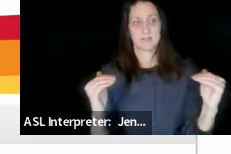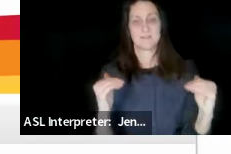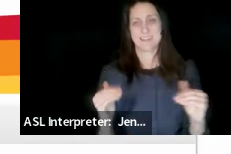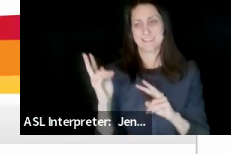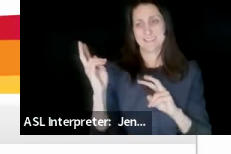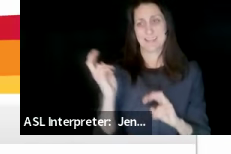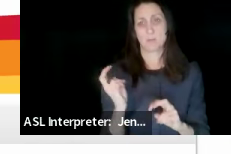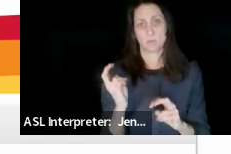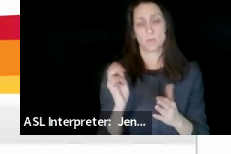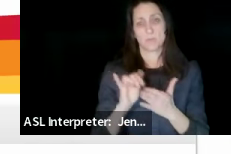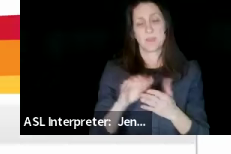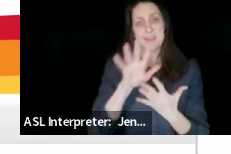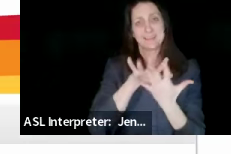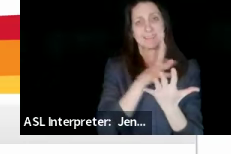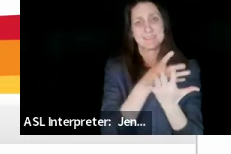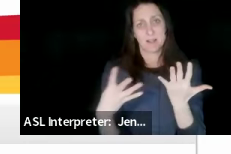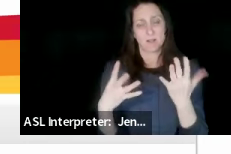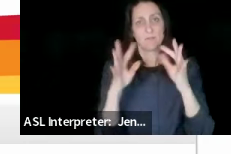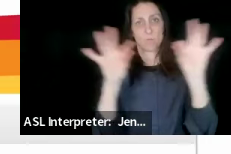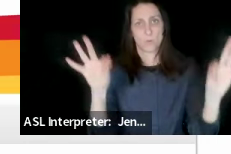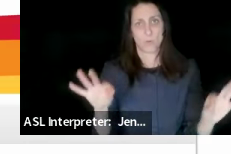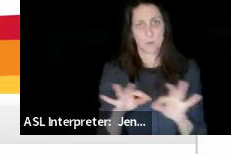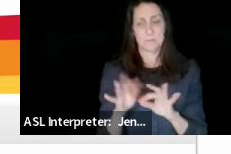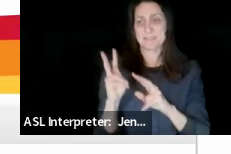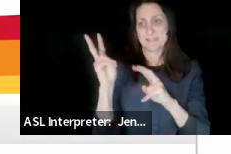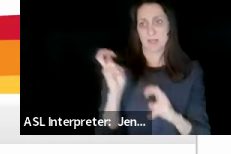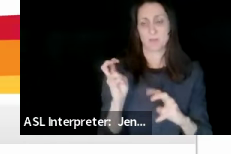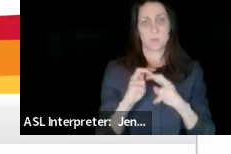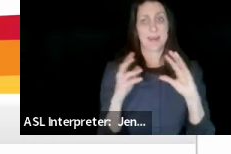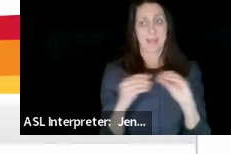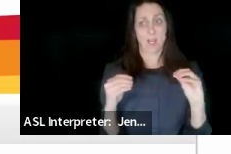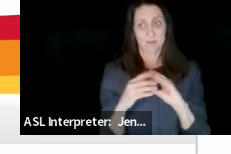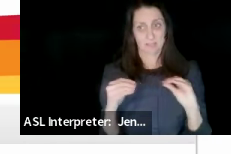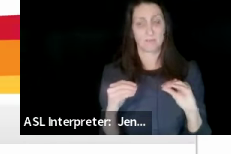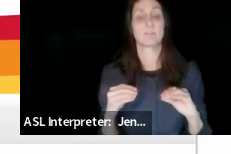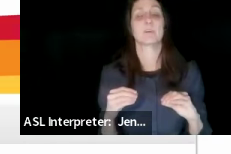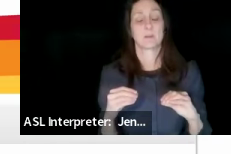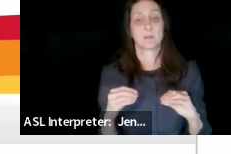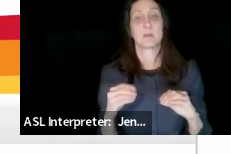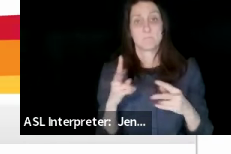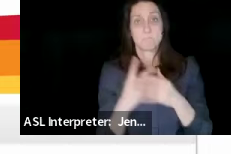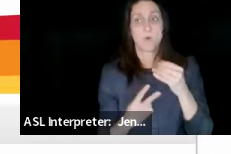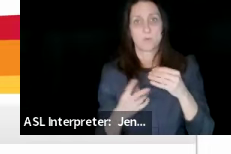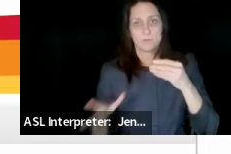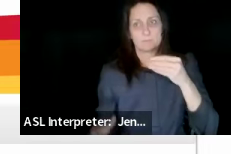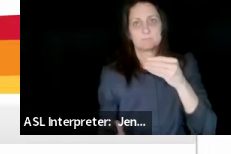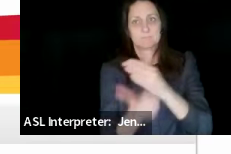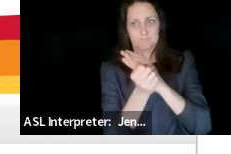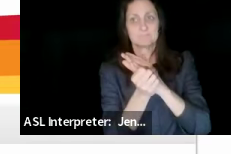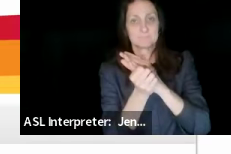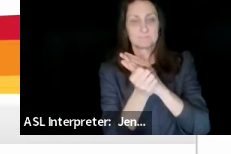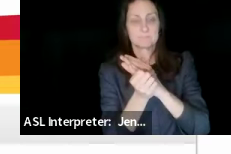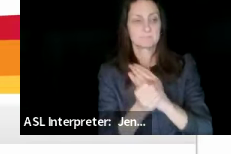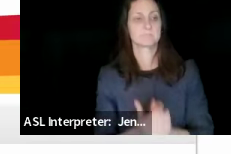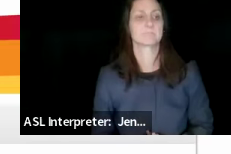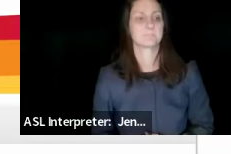form and download the budget narrative, complete it, and upload it back to the form. We've also, like I mentioned,